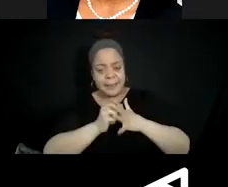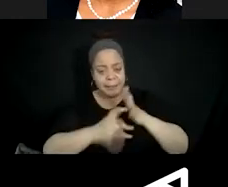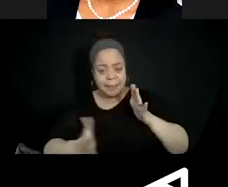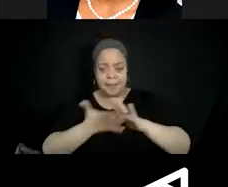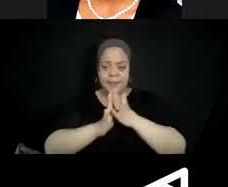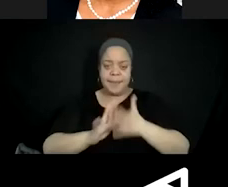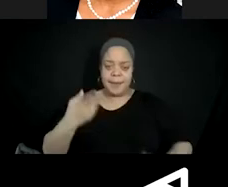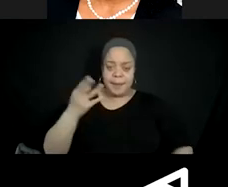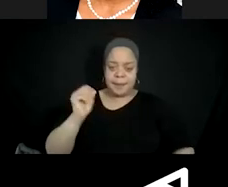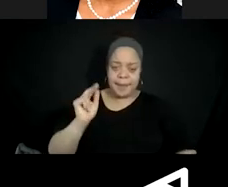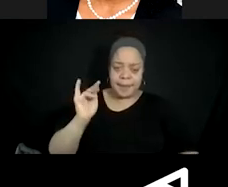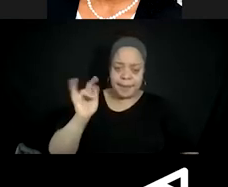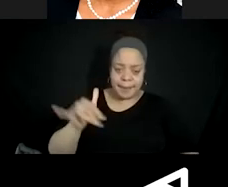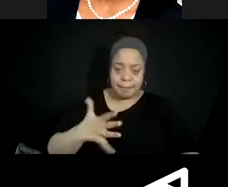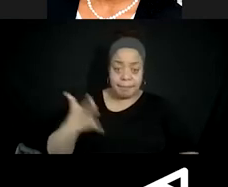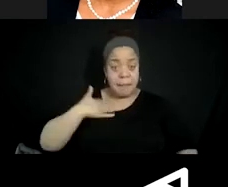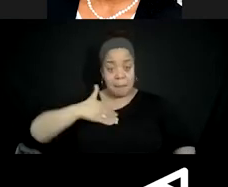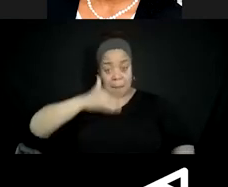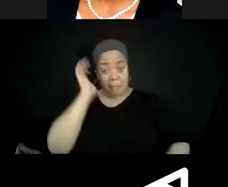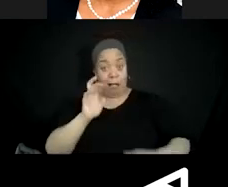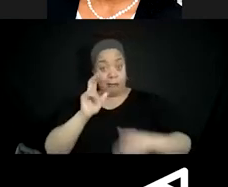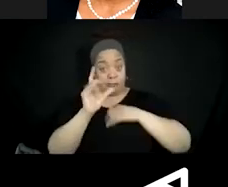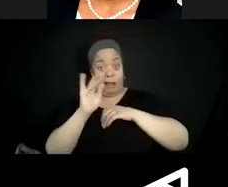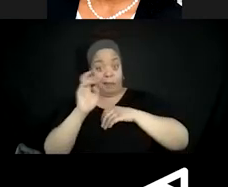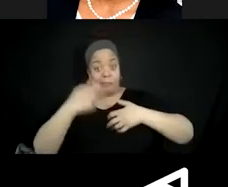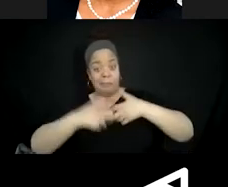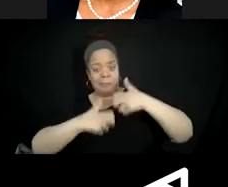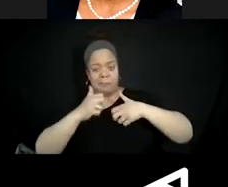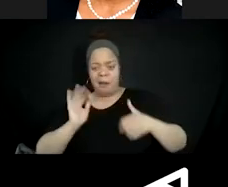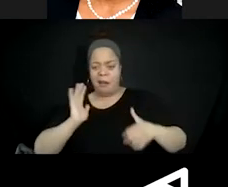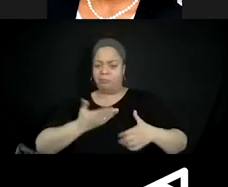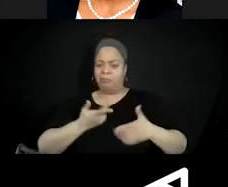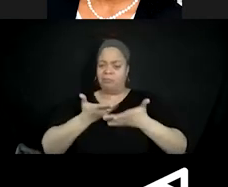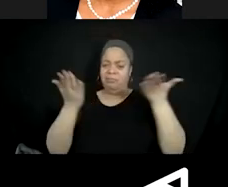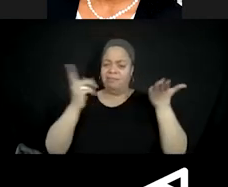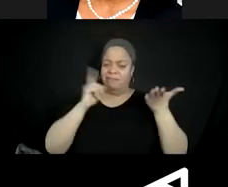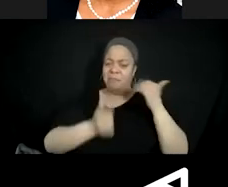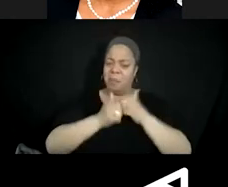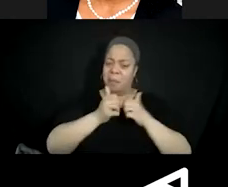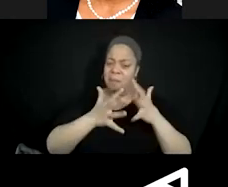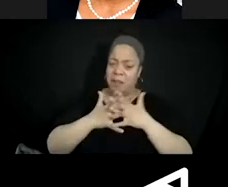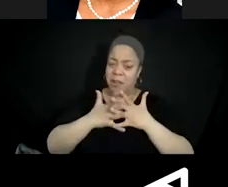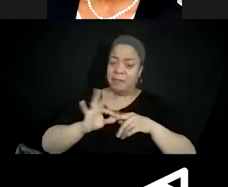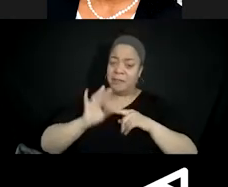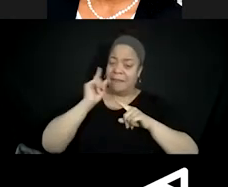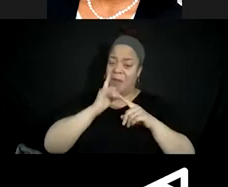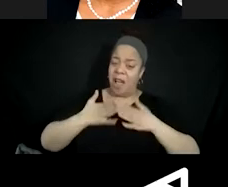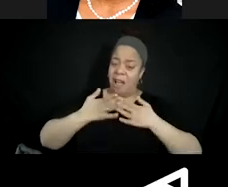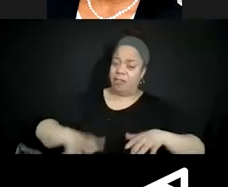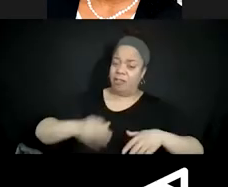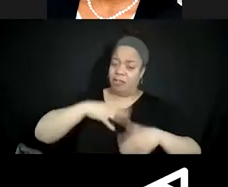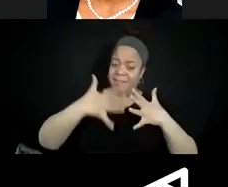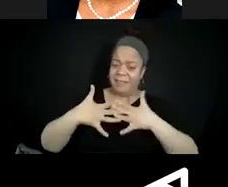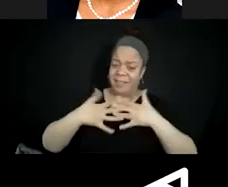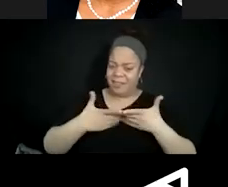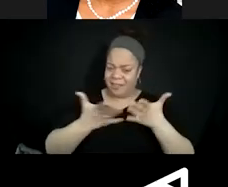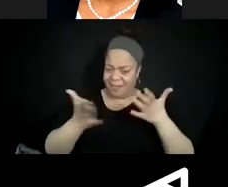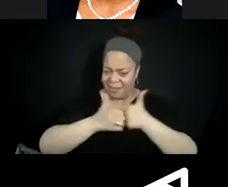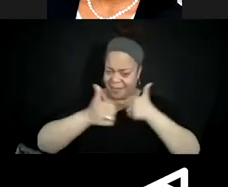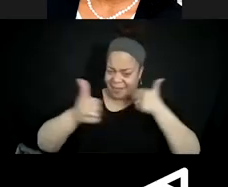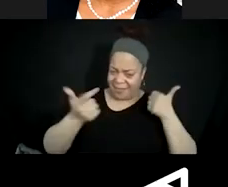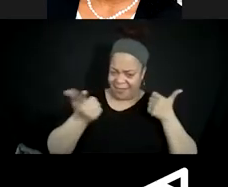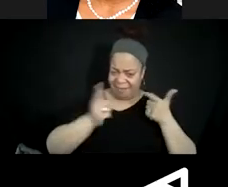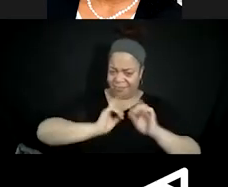DiIulio's future publications stated that a juvenile crime wave would double in the next 10 years and stoked a new white fear of